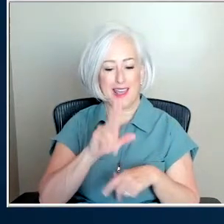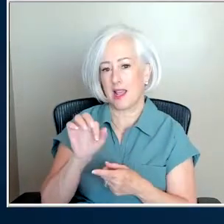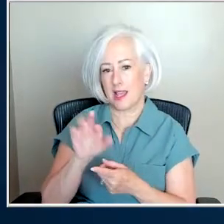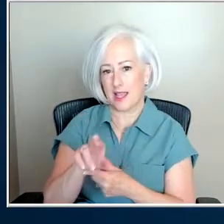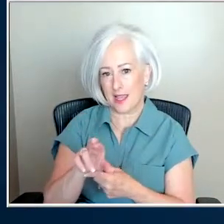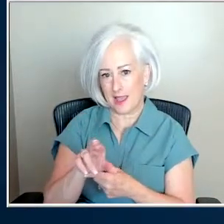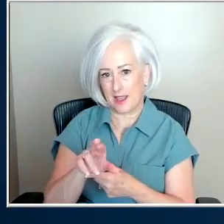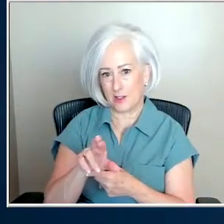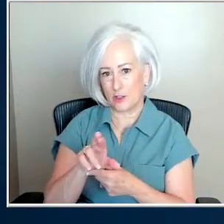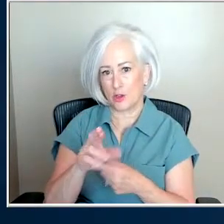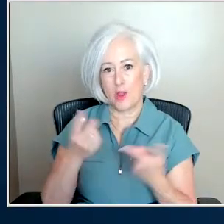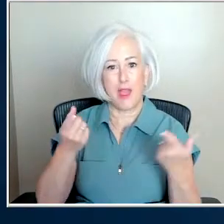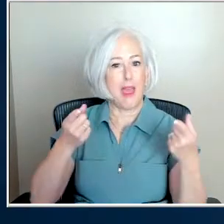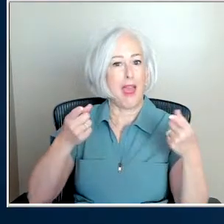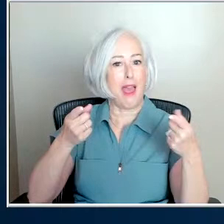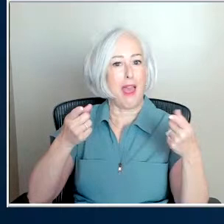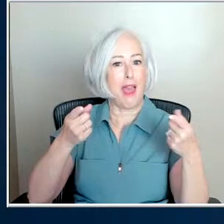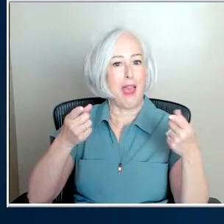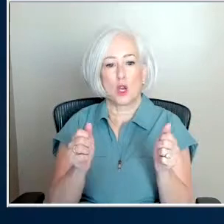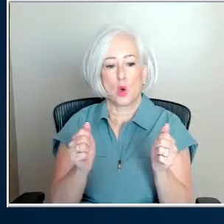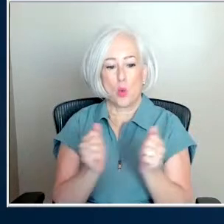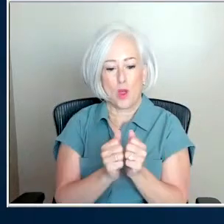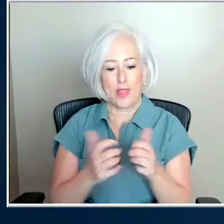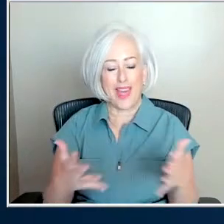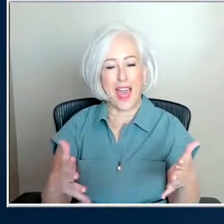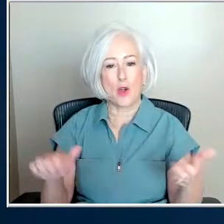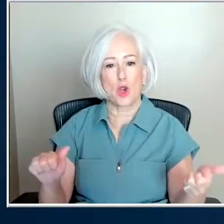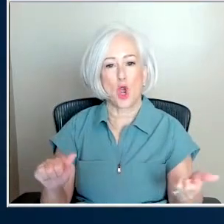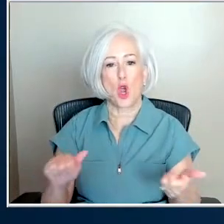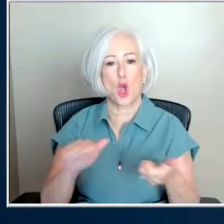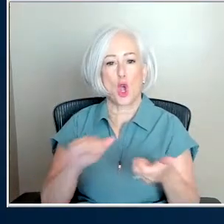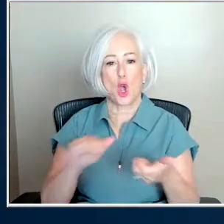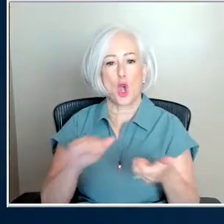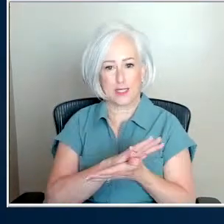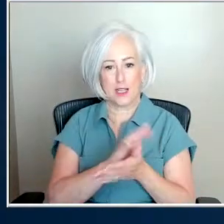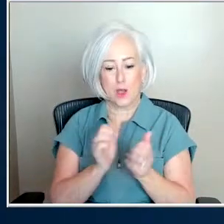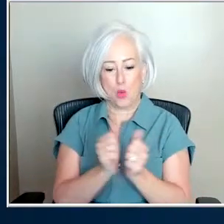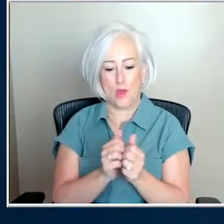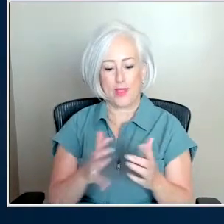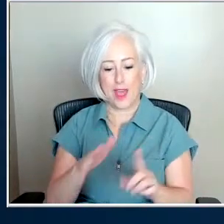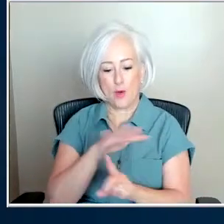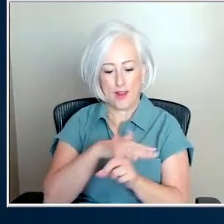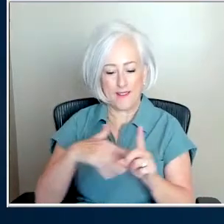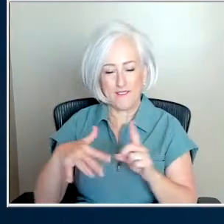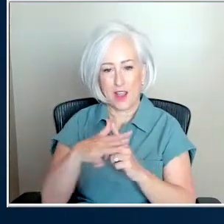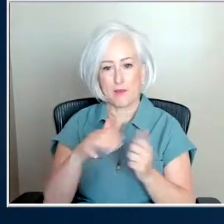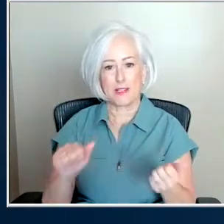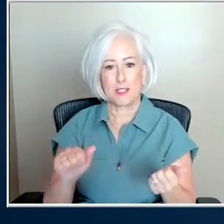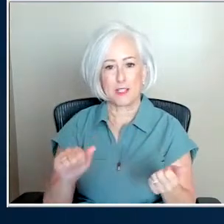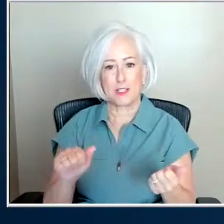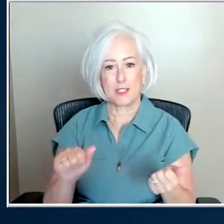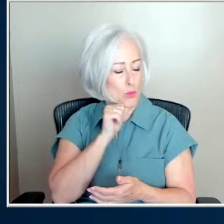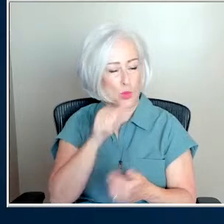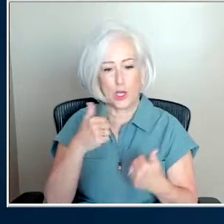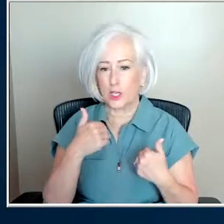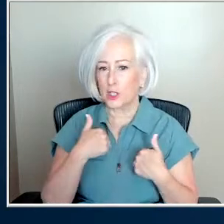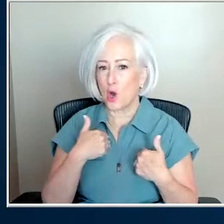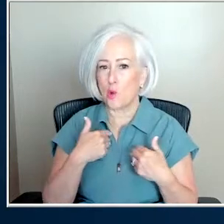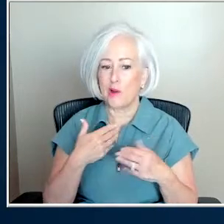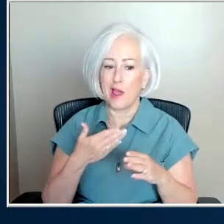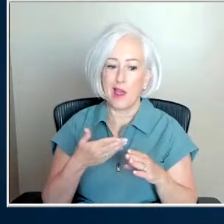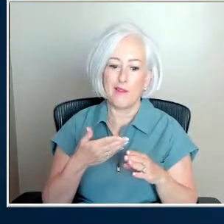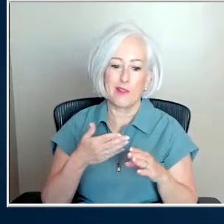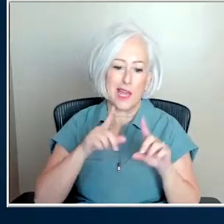without known causes or known environmental causes, and there's no screening for that, no preventative measures. There's